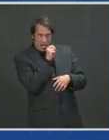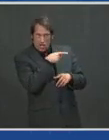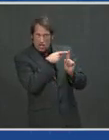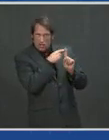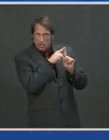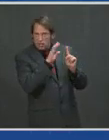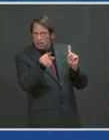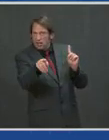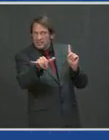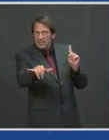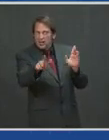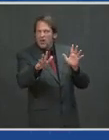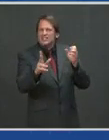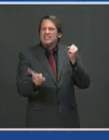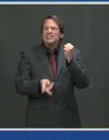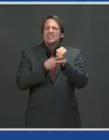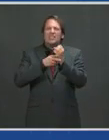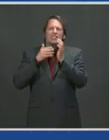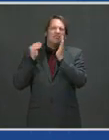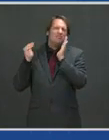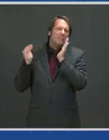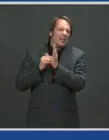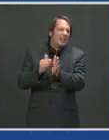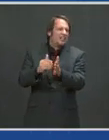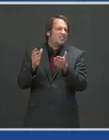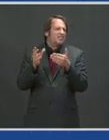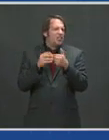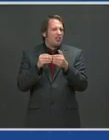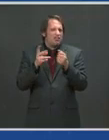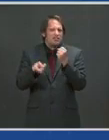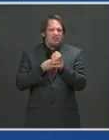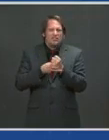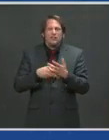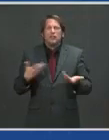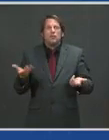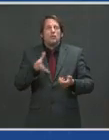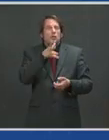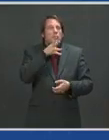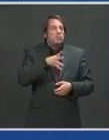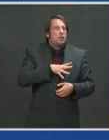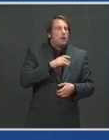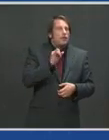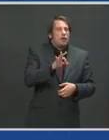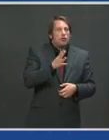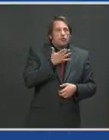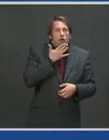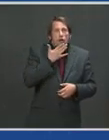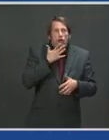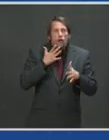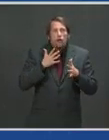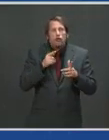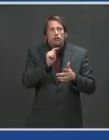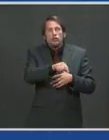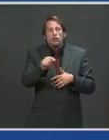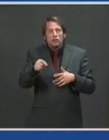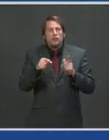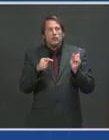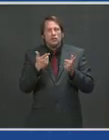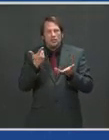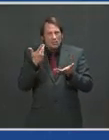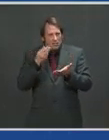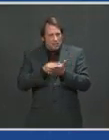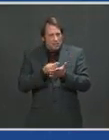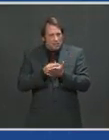who are disproportionately women, women of color, and immigrants. Or ask our wounded warriors and